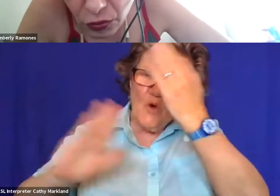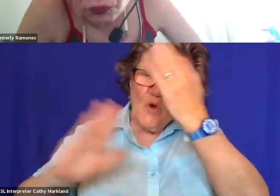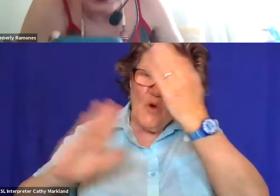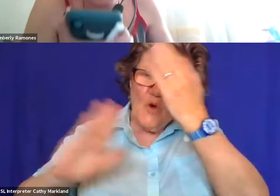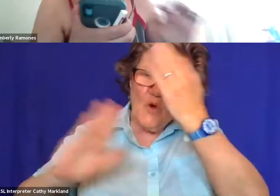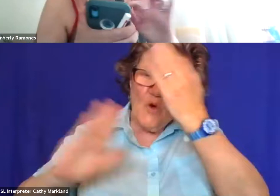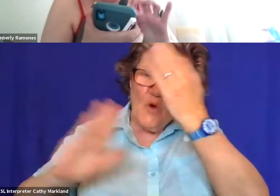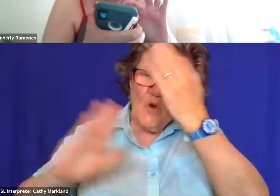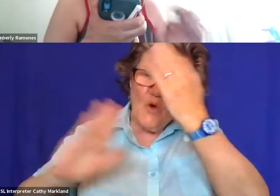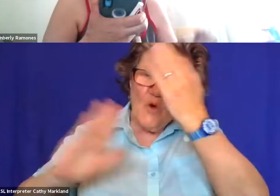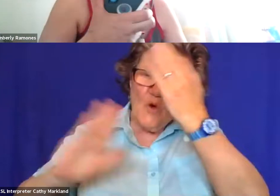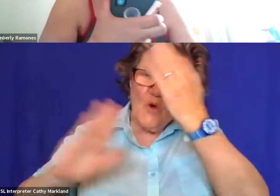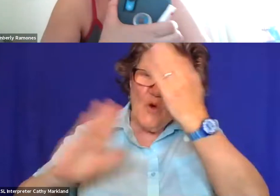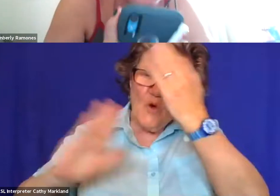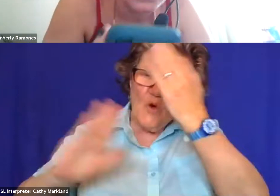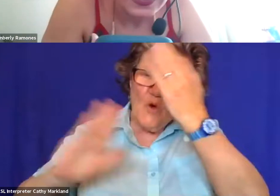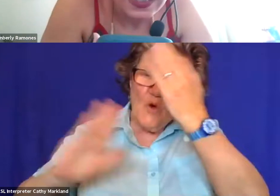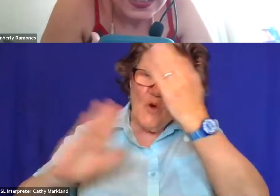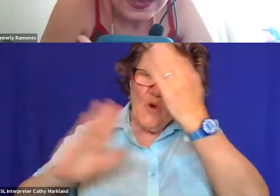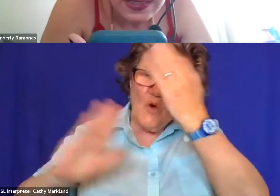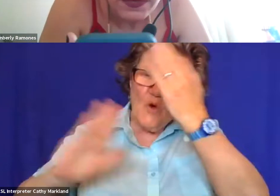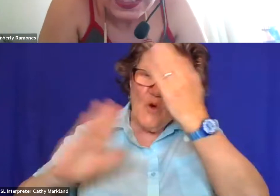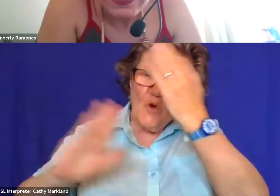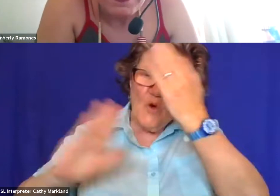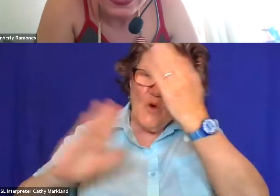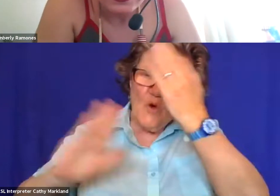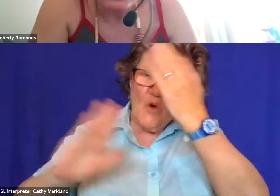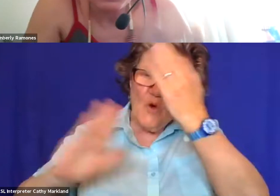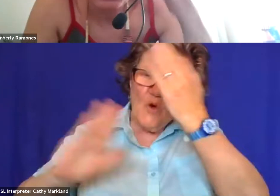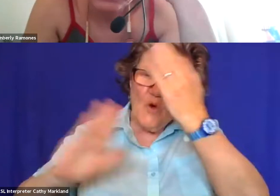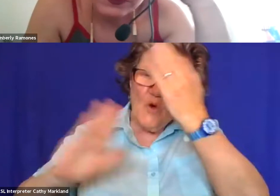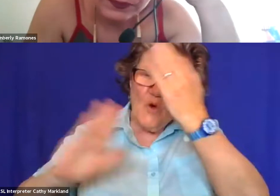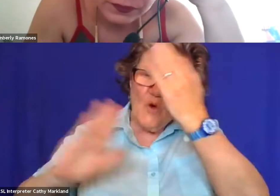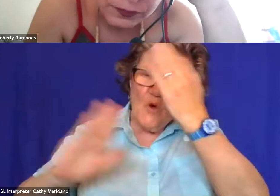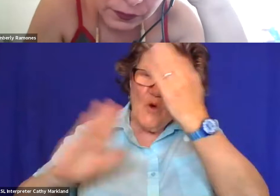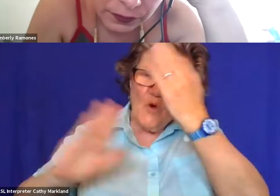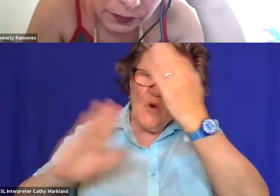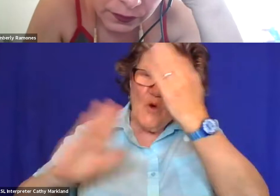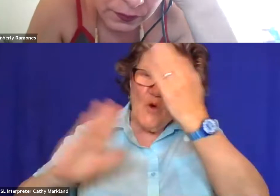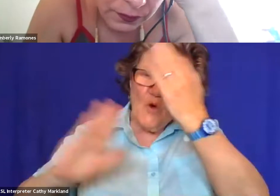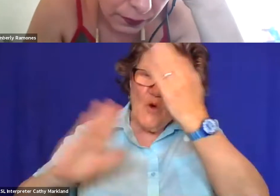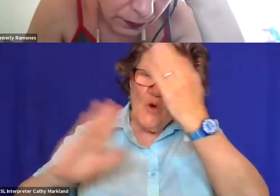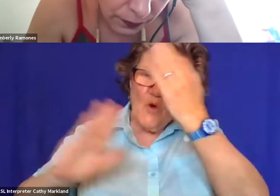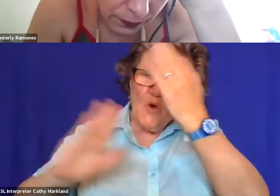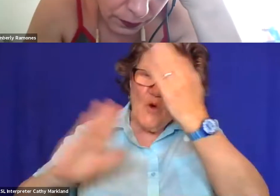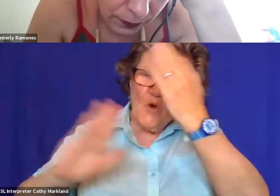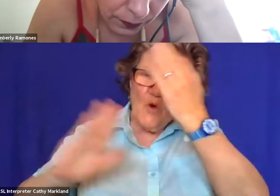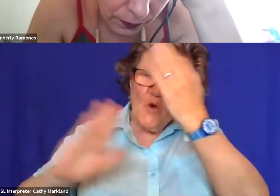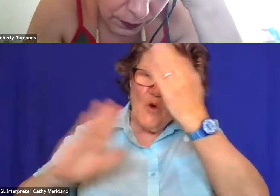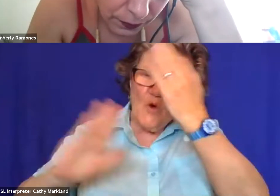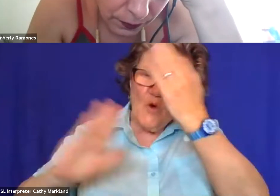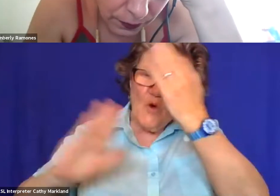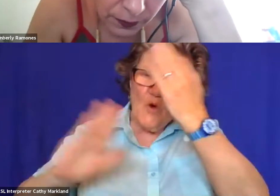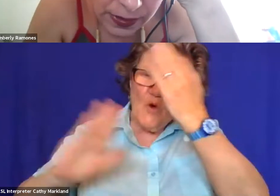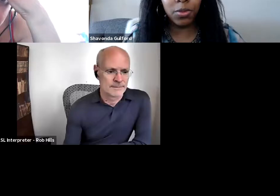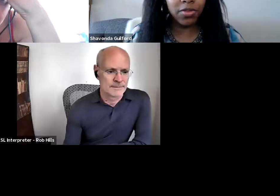Yes, definitely. I think what I didn't mention, and I do see this in the chat box, is what happens if you're